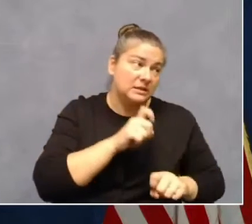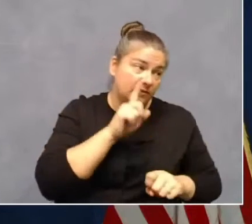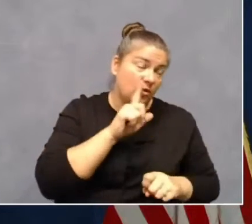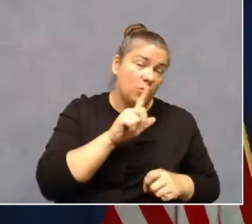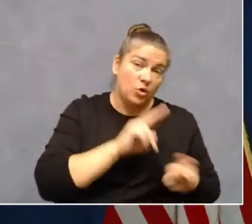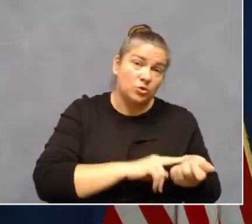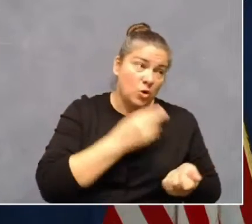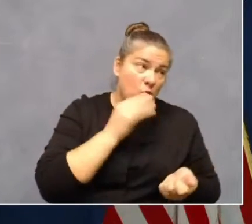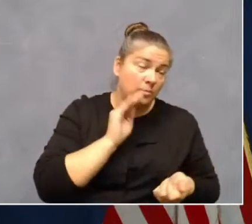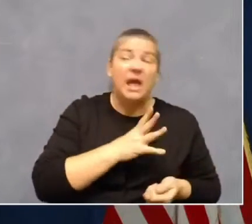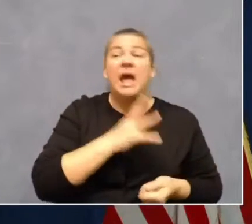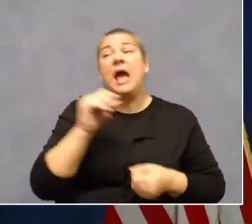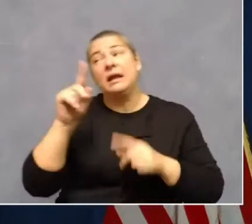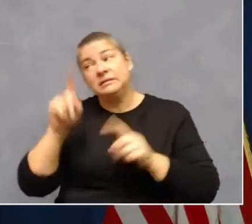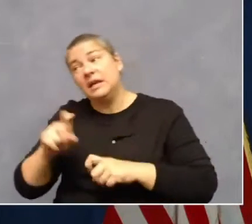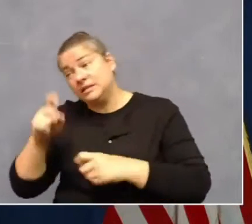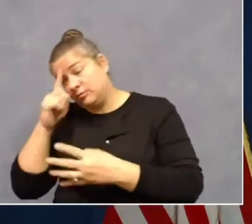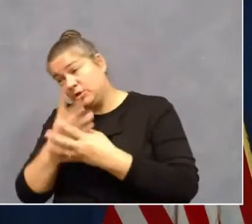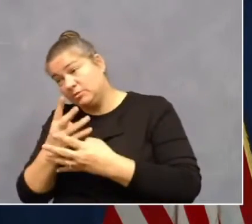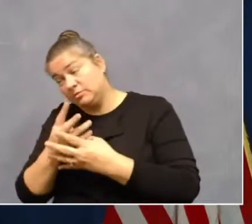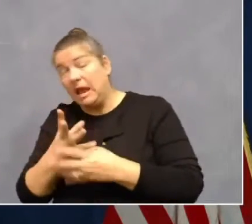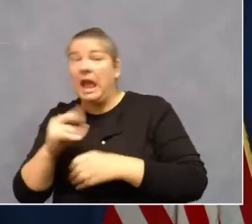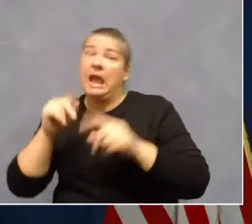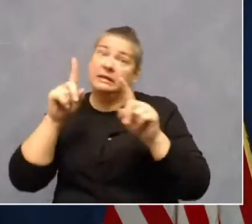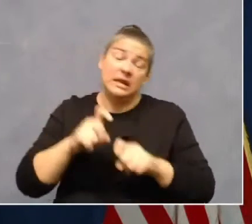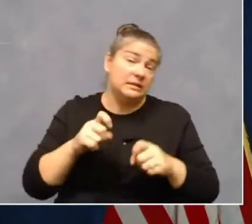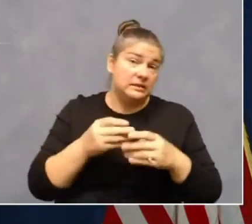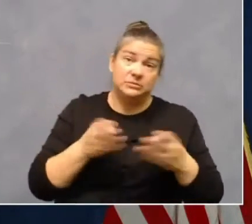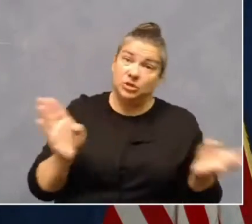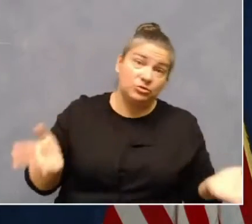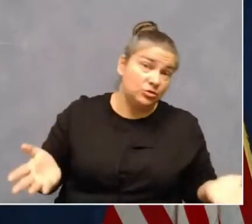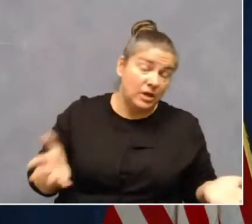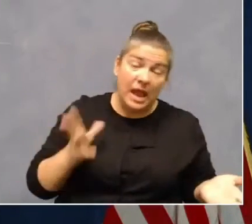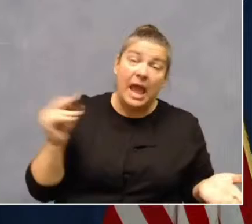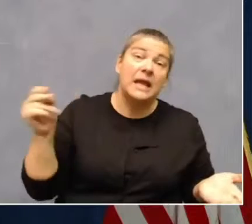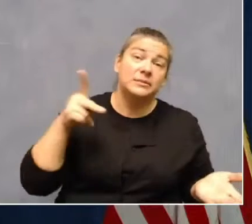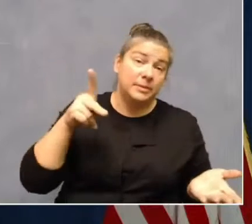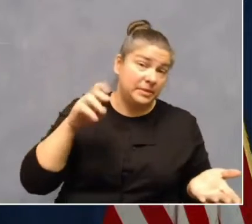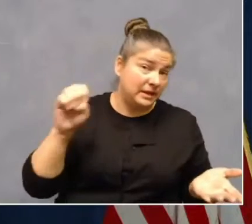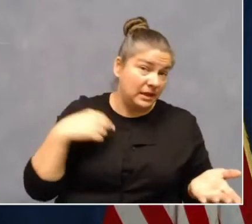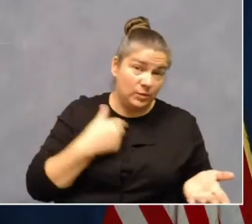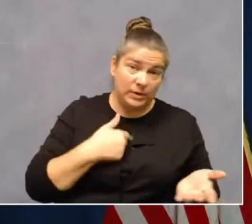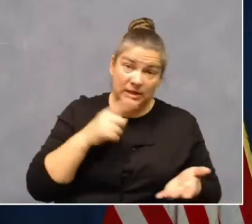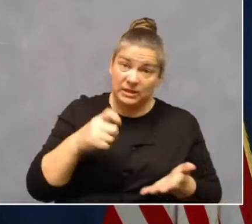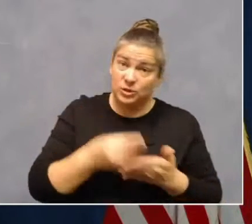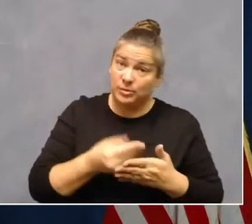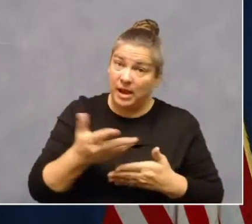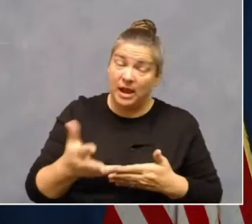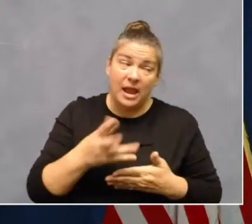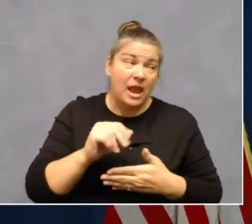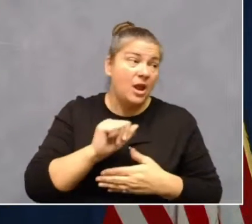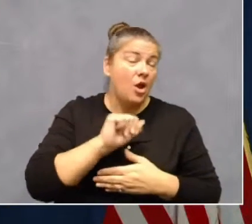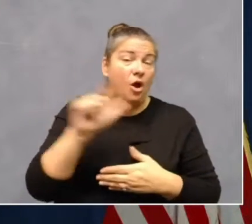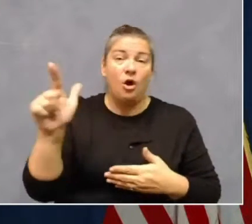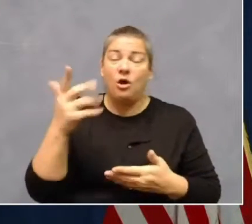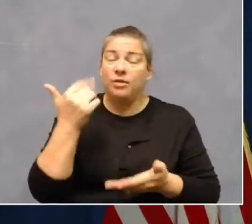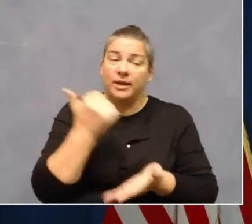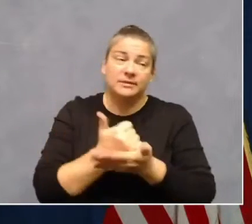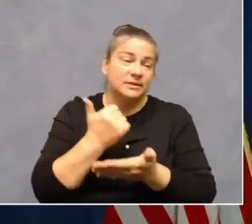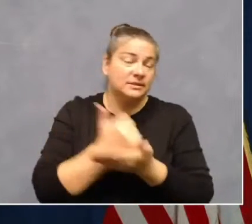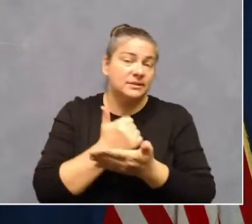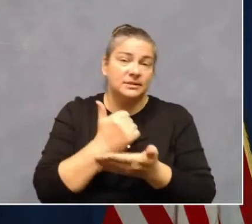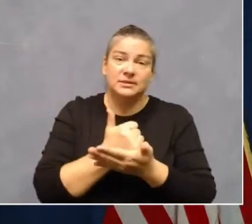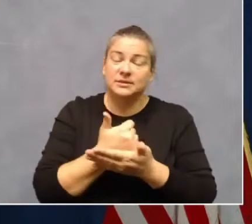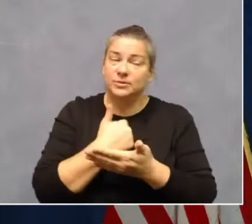prison, and testing in general, and PPE that we need to buy, and all the extra assistance that we're providing